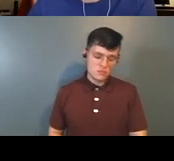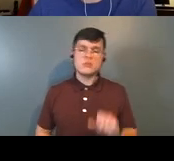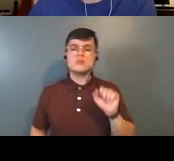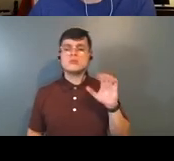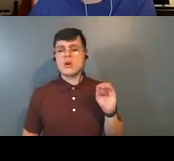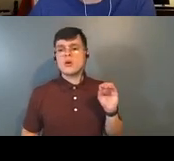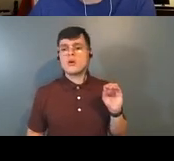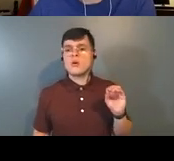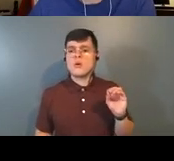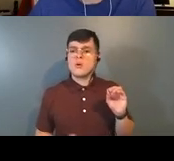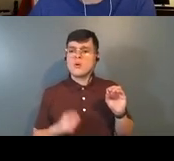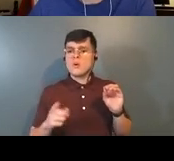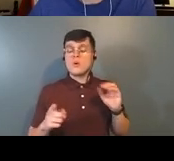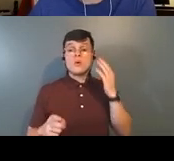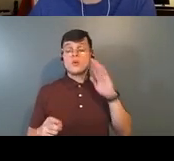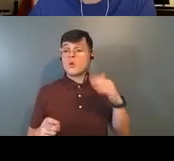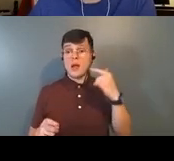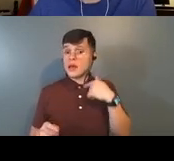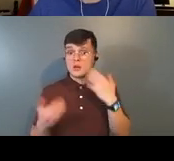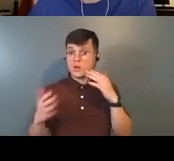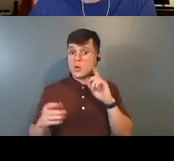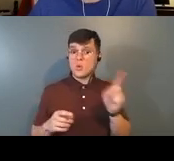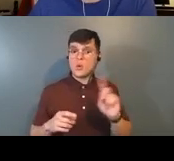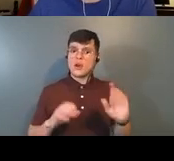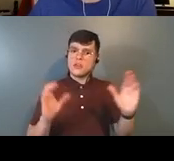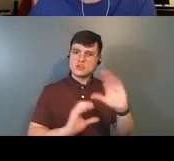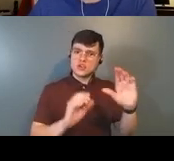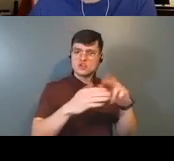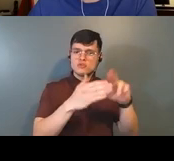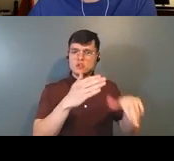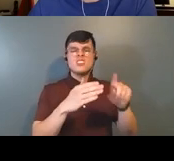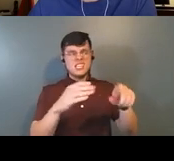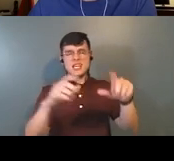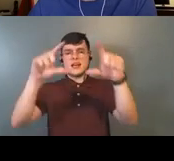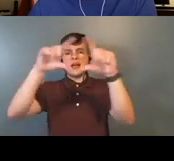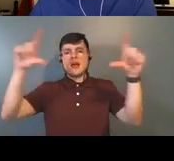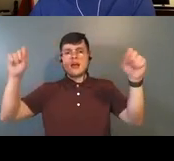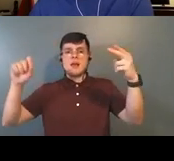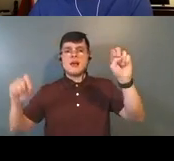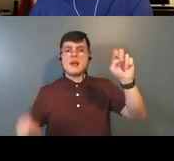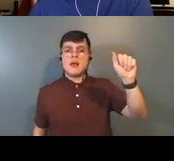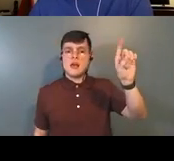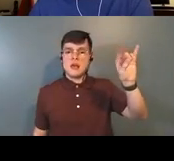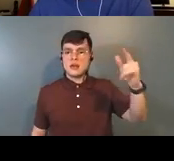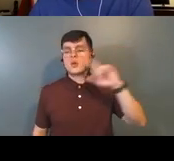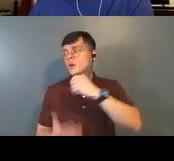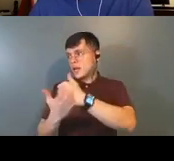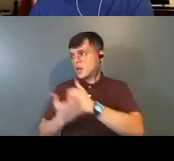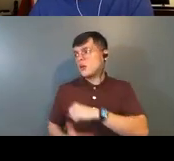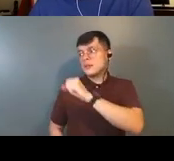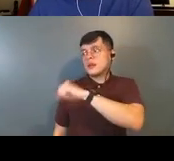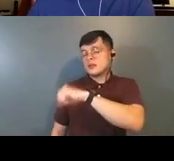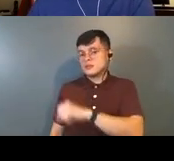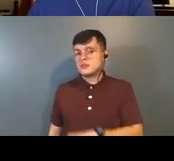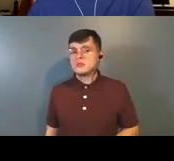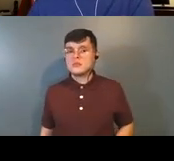why she doesn't know where the search results are? We just need a heading there. I think that would help. Search results heading left there. Parent, 11 right parent